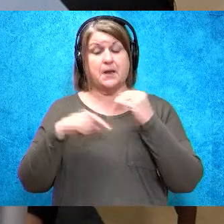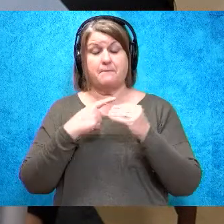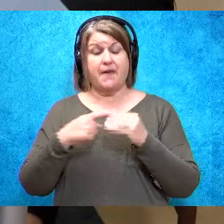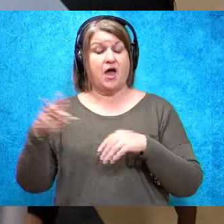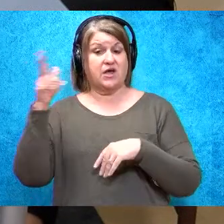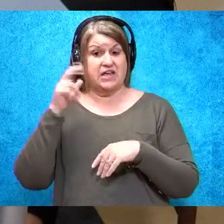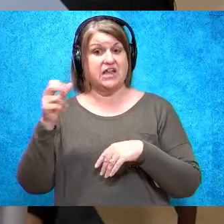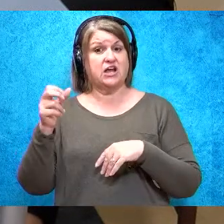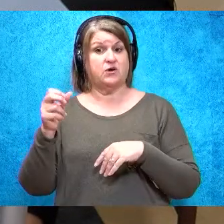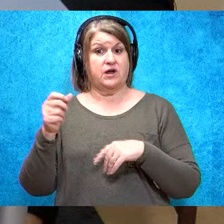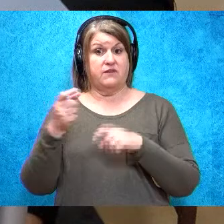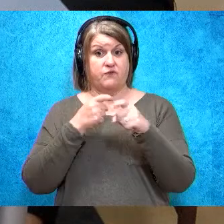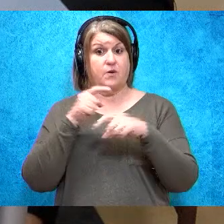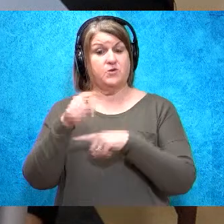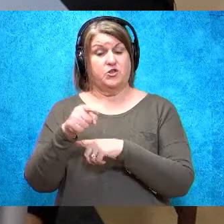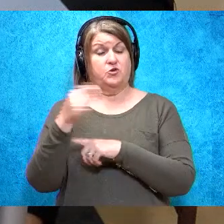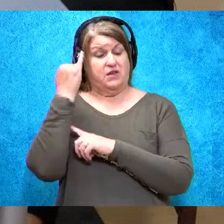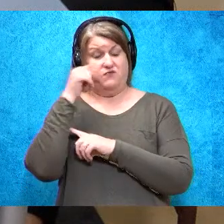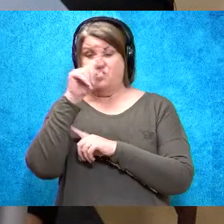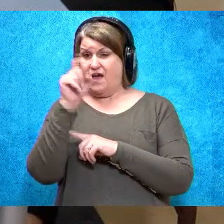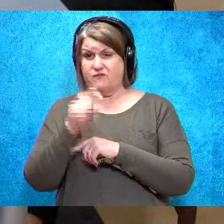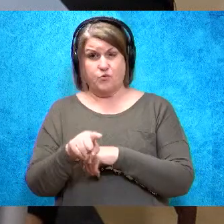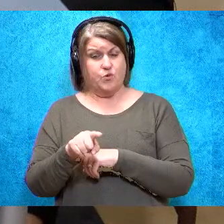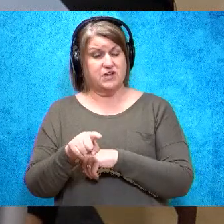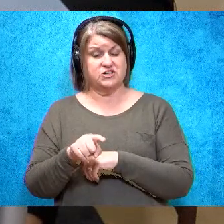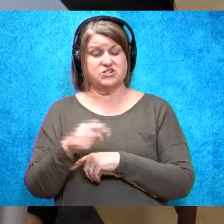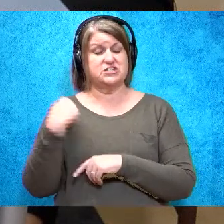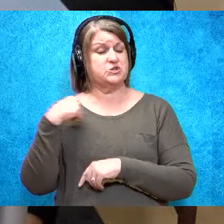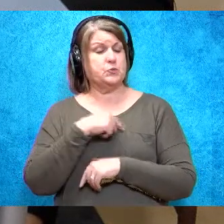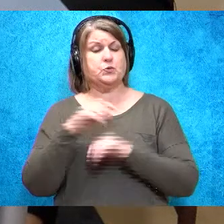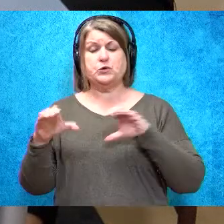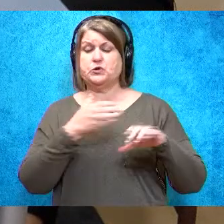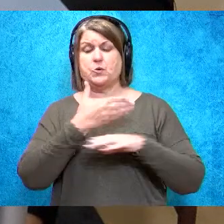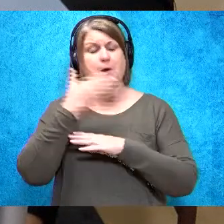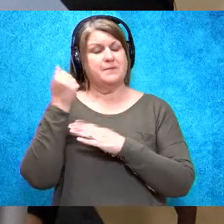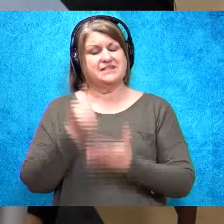questions, and we will do our best to help you from home.